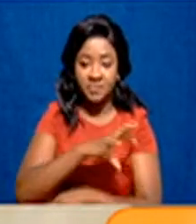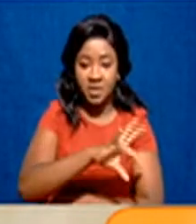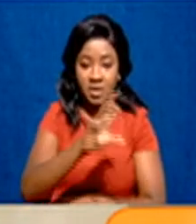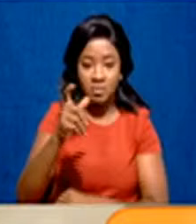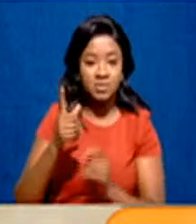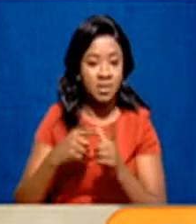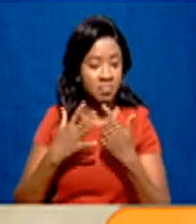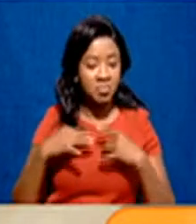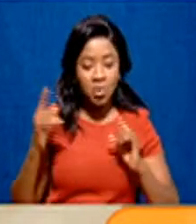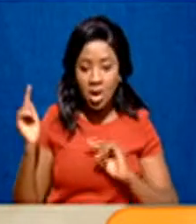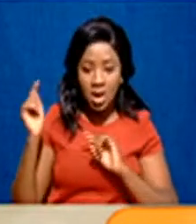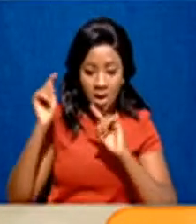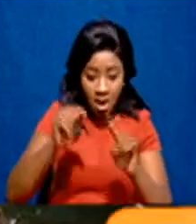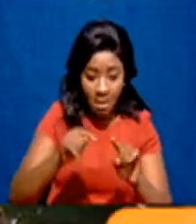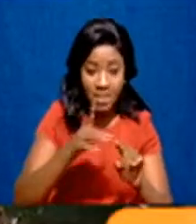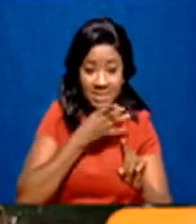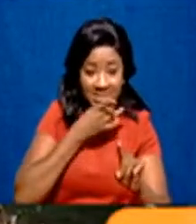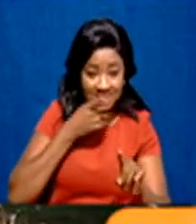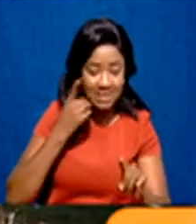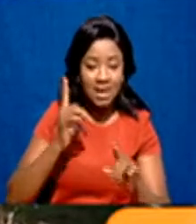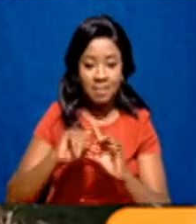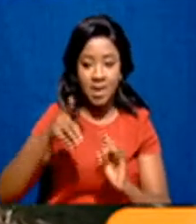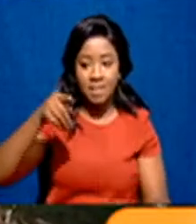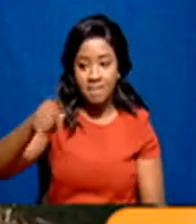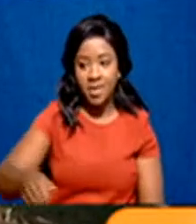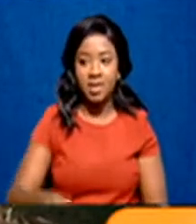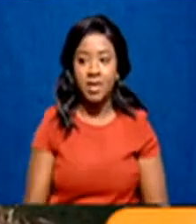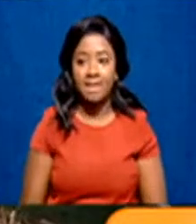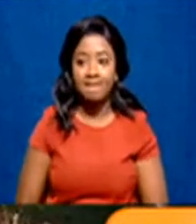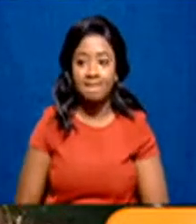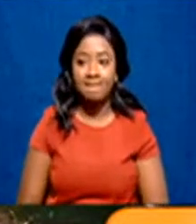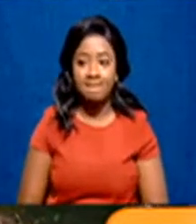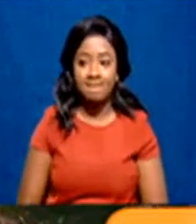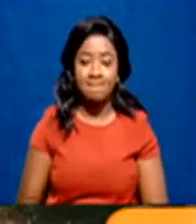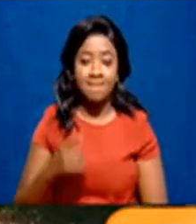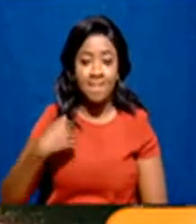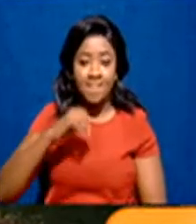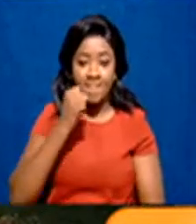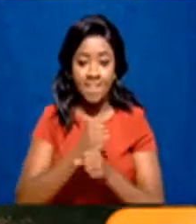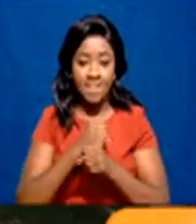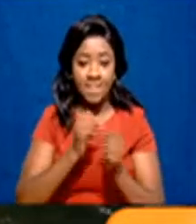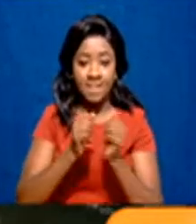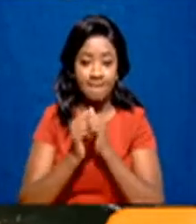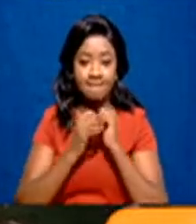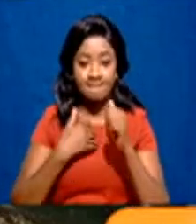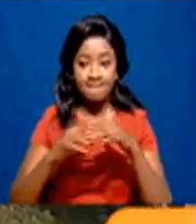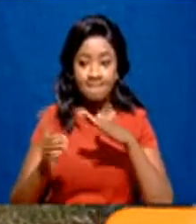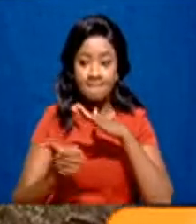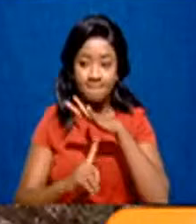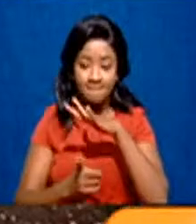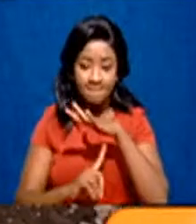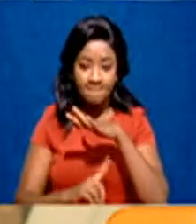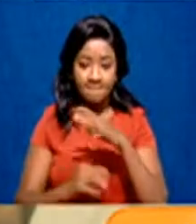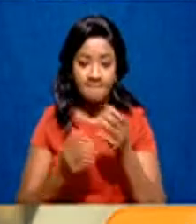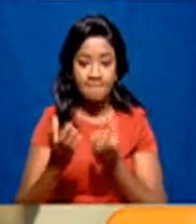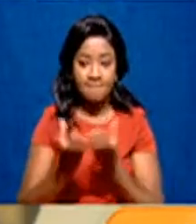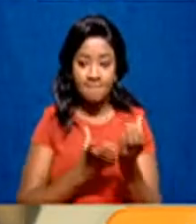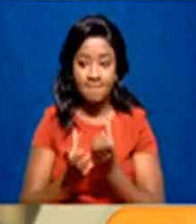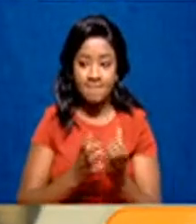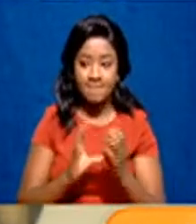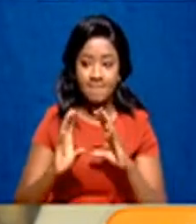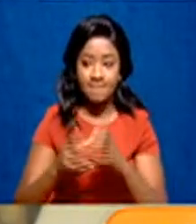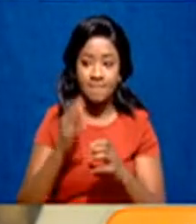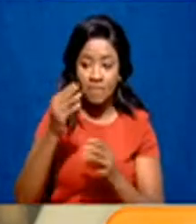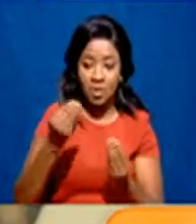dry their produce at a fee. This is something that we are working with together with the Ministry of Micro and Small Enterprises, who have